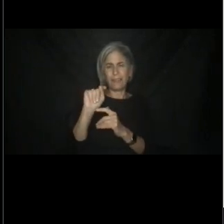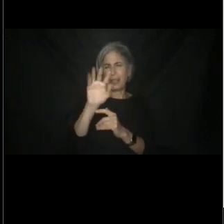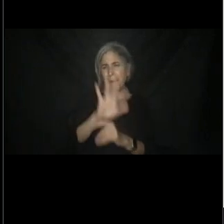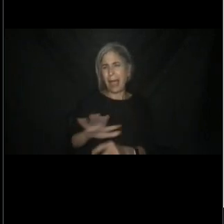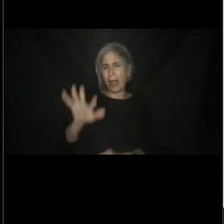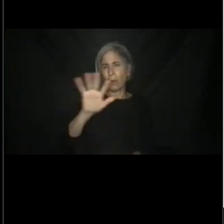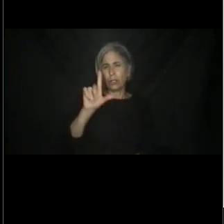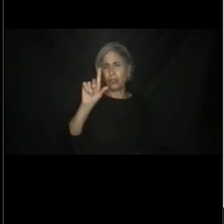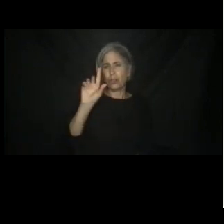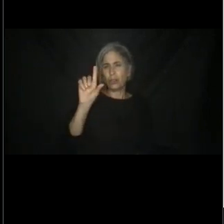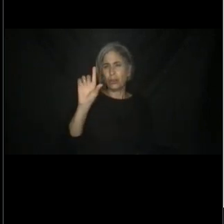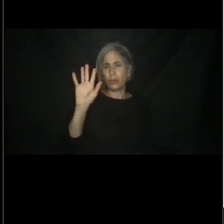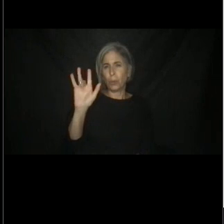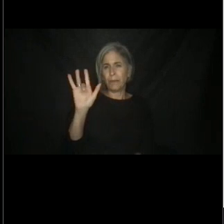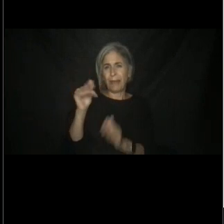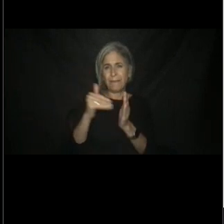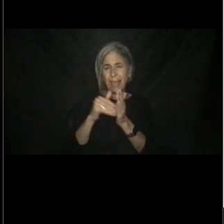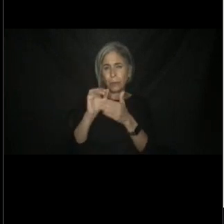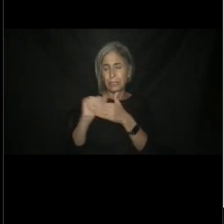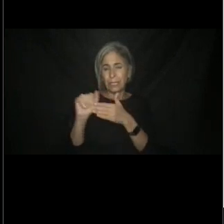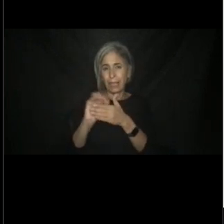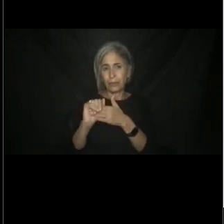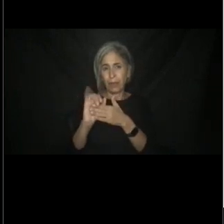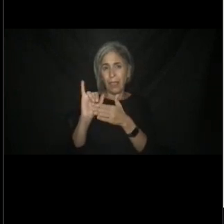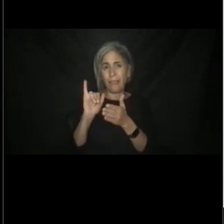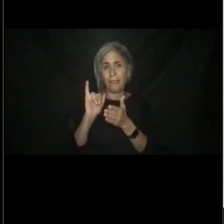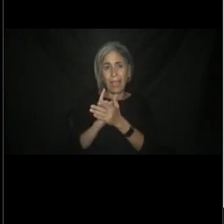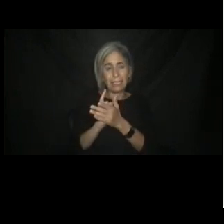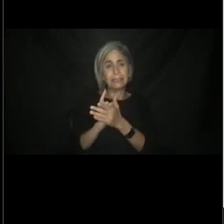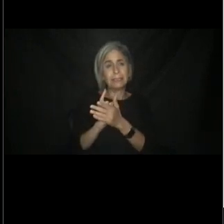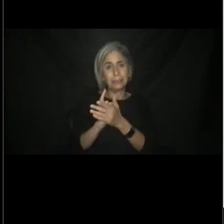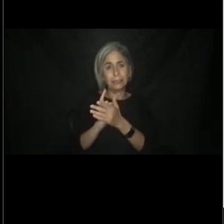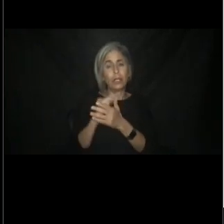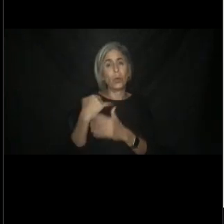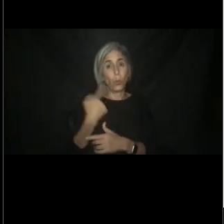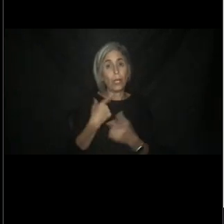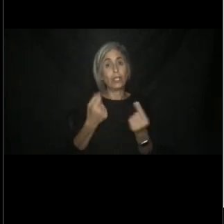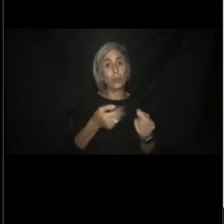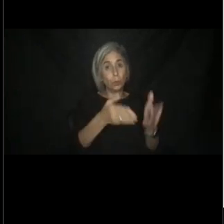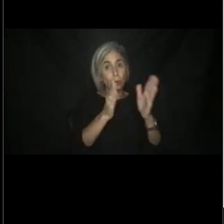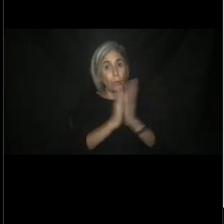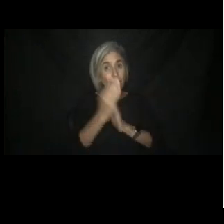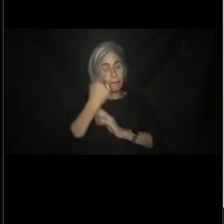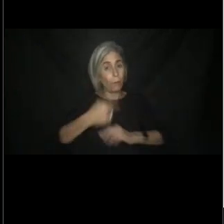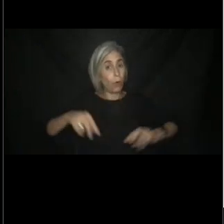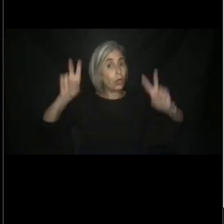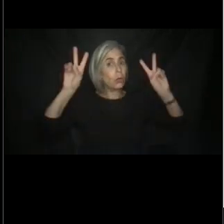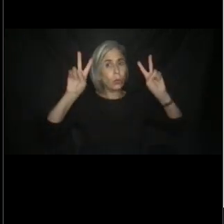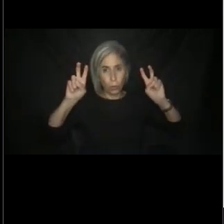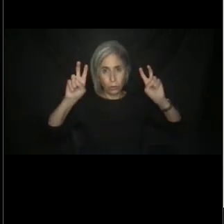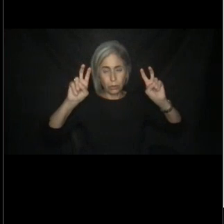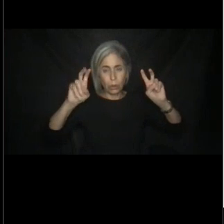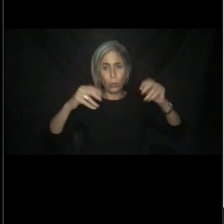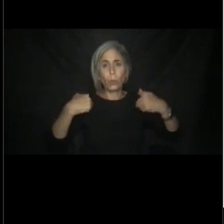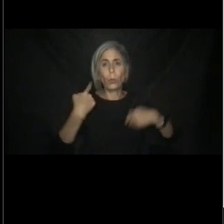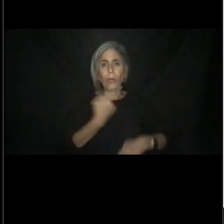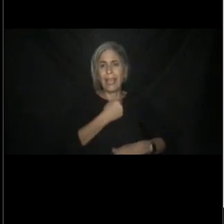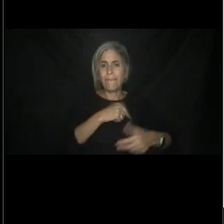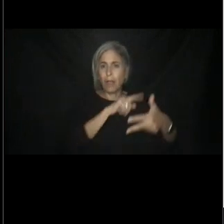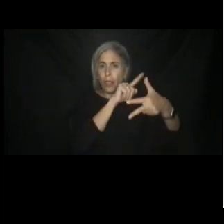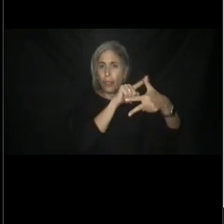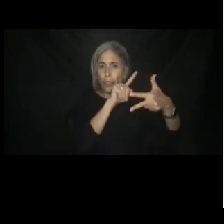approximately $25,000. Okay. Now that's all done. We do a request for quote where we get at least